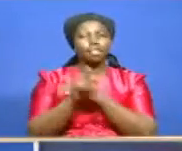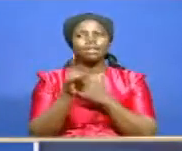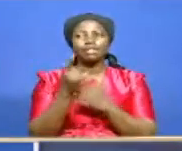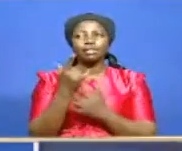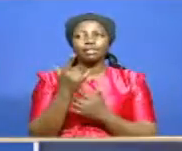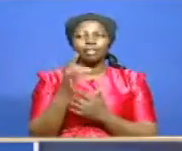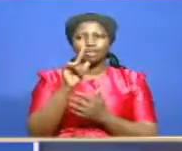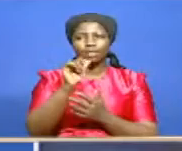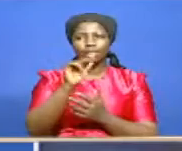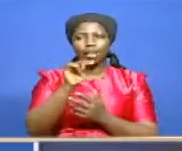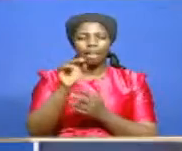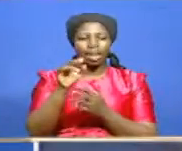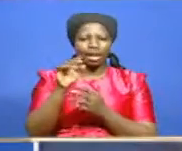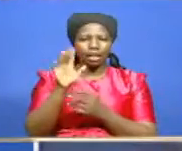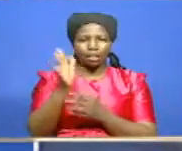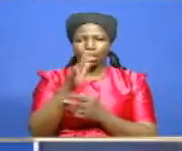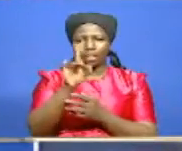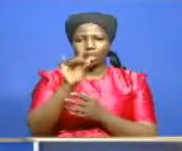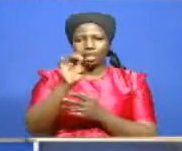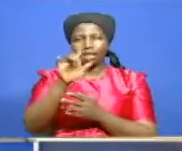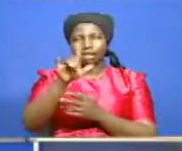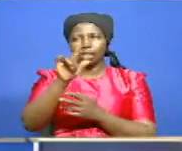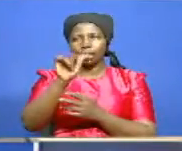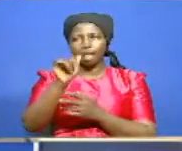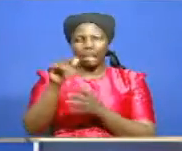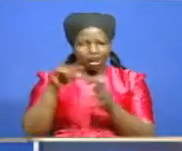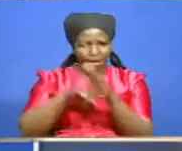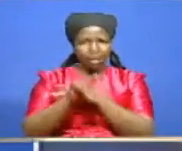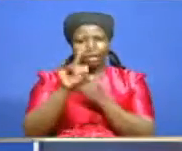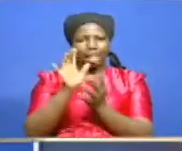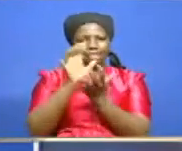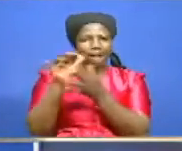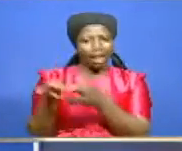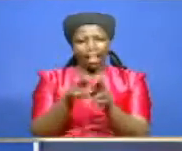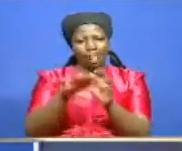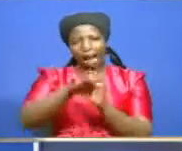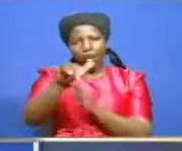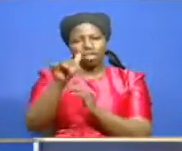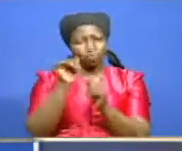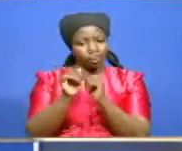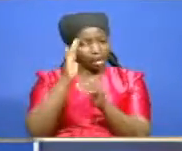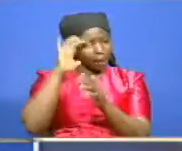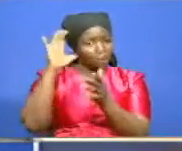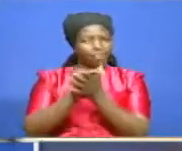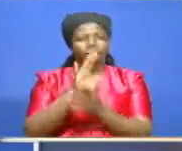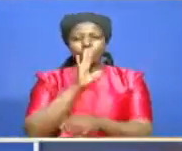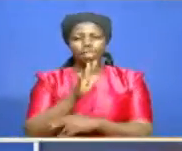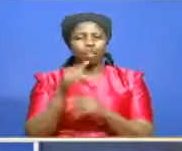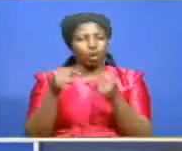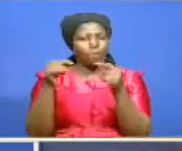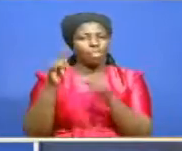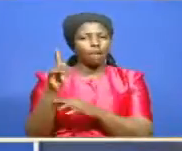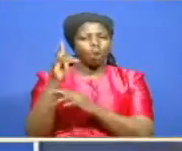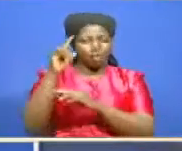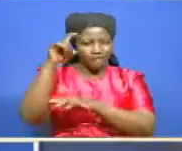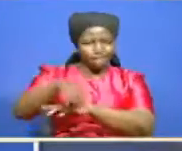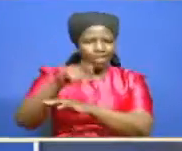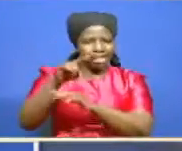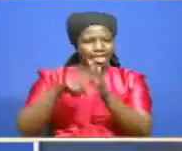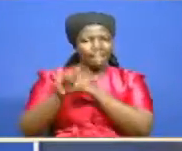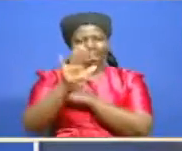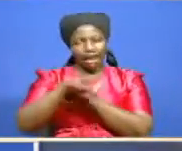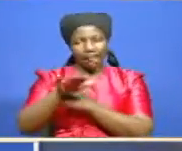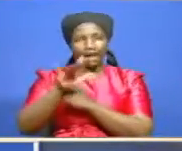Delta sub-county of Tana River County, in what is believed to be a result of illegal trawlers fishing in the area. Kenya